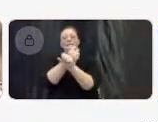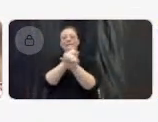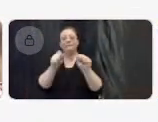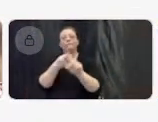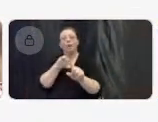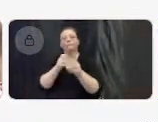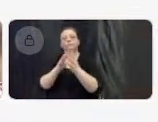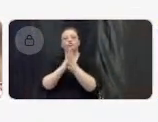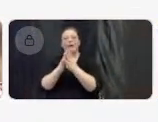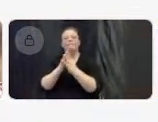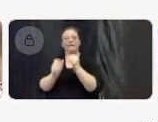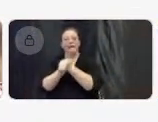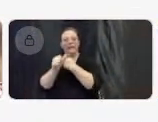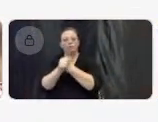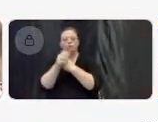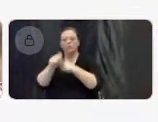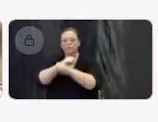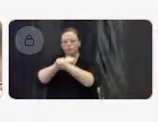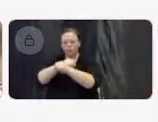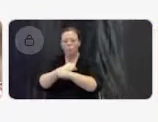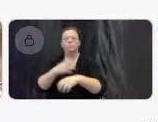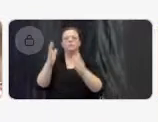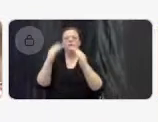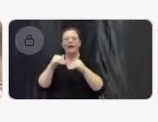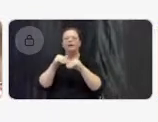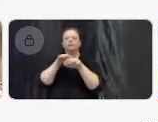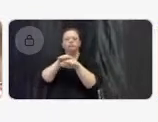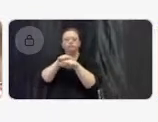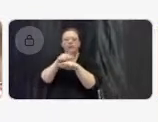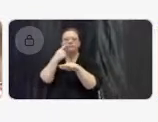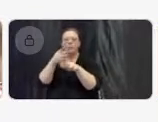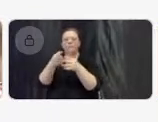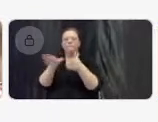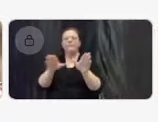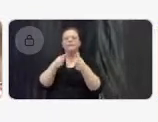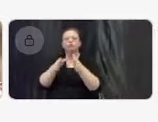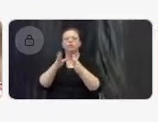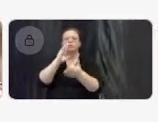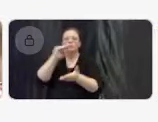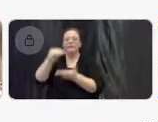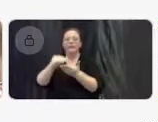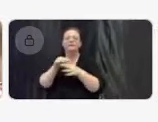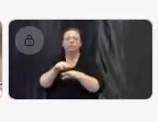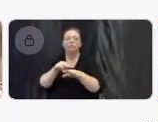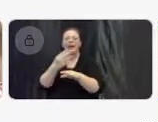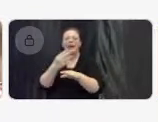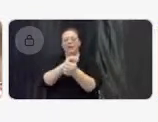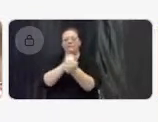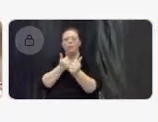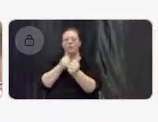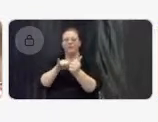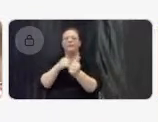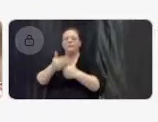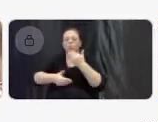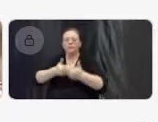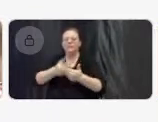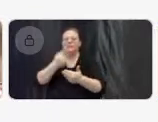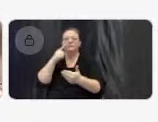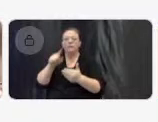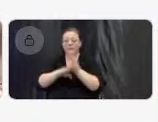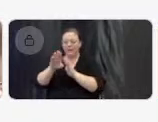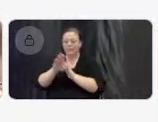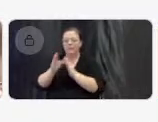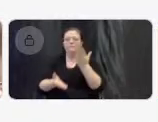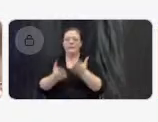hazards may be secured, that congestion of public streets may be lessened and avoided, that the process of development may